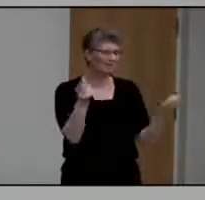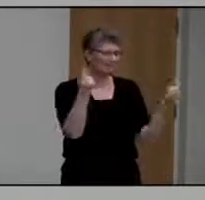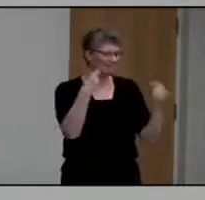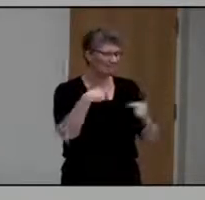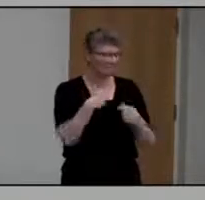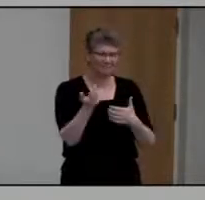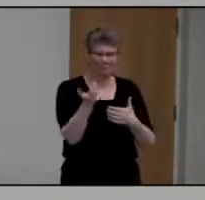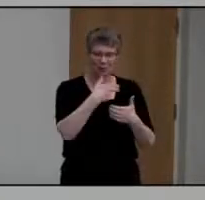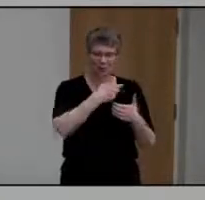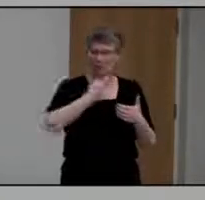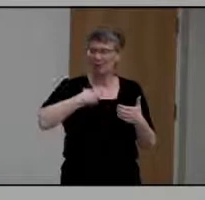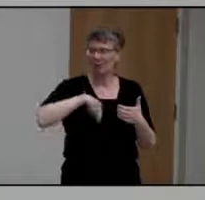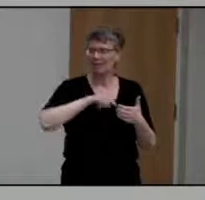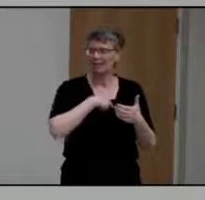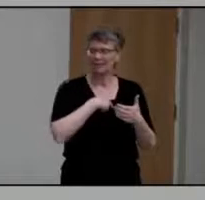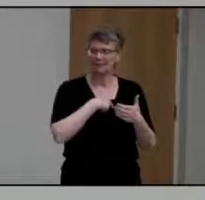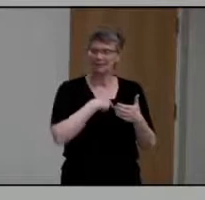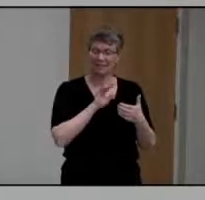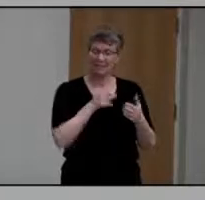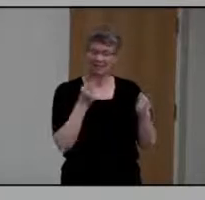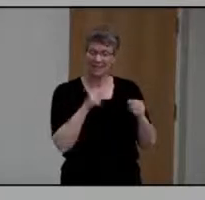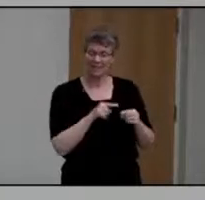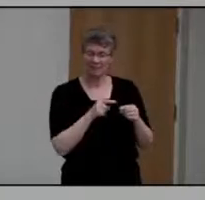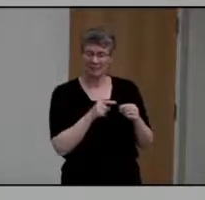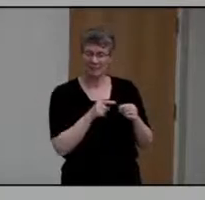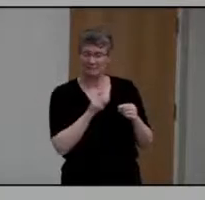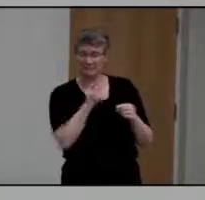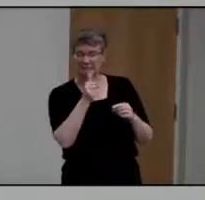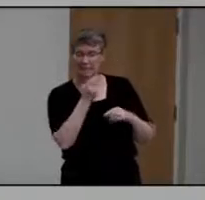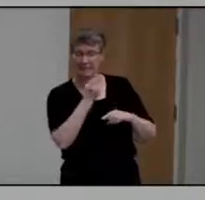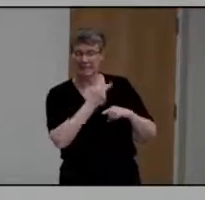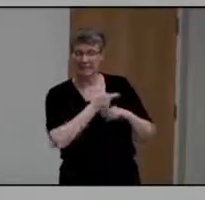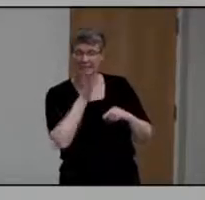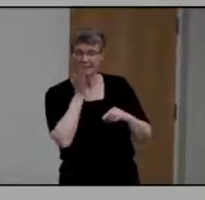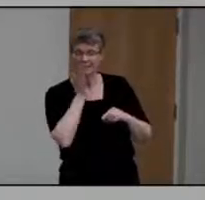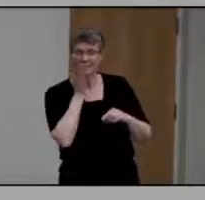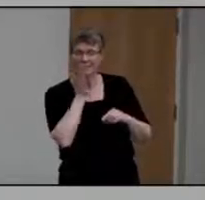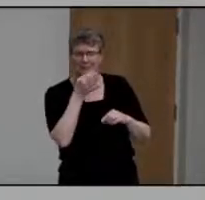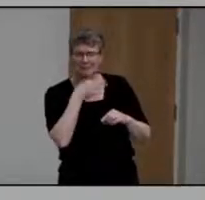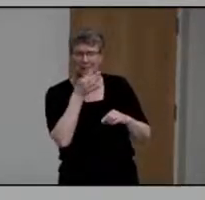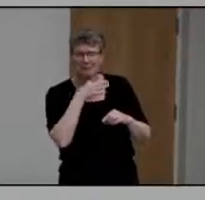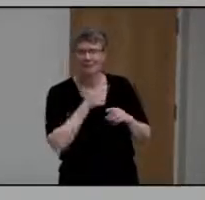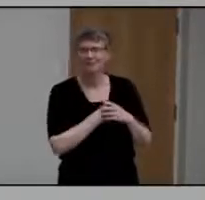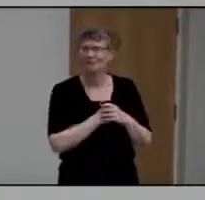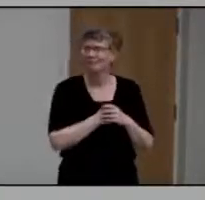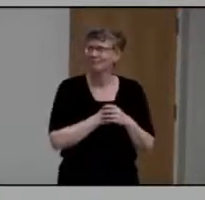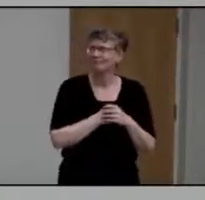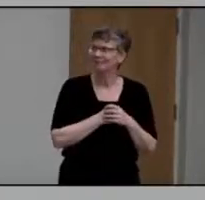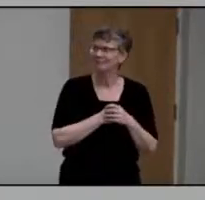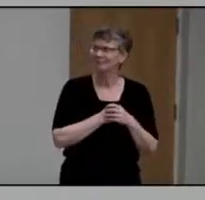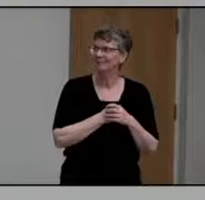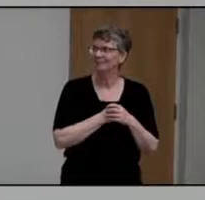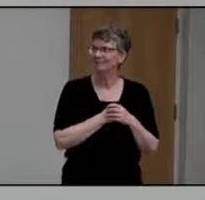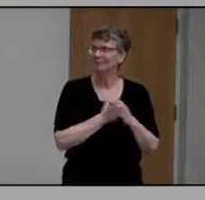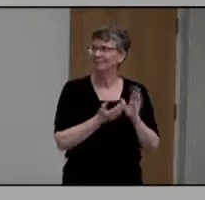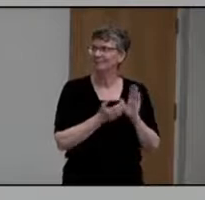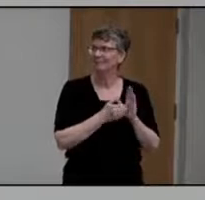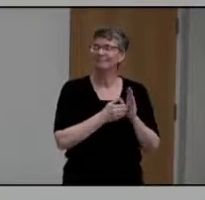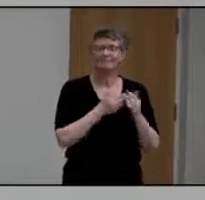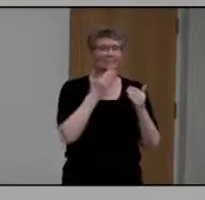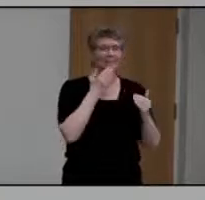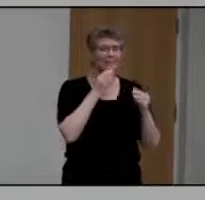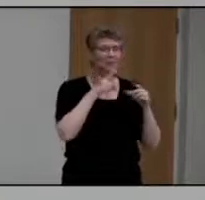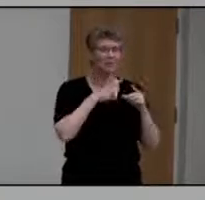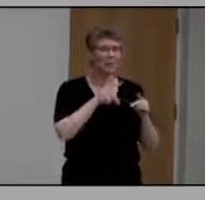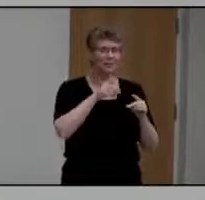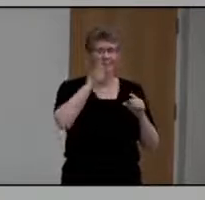in 10 days now. So very excited for that. And thanks again for giving me the opportunity to say hi.